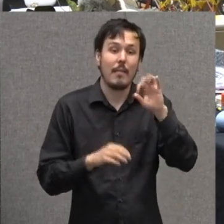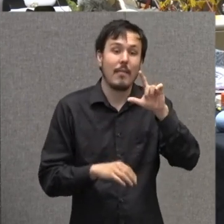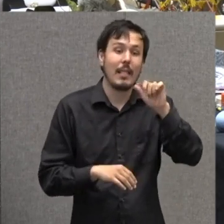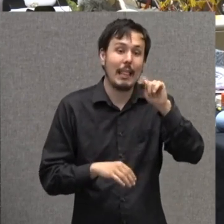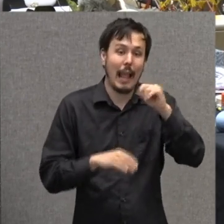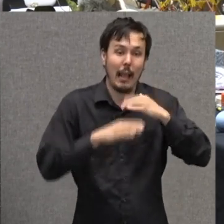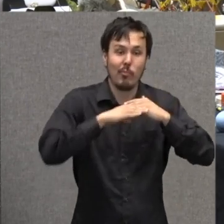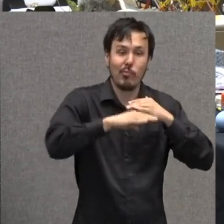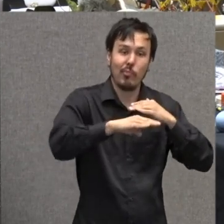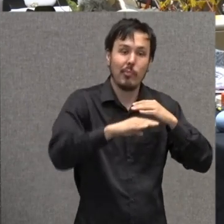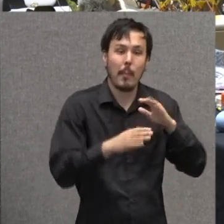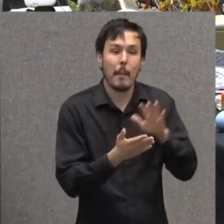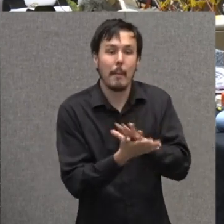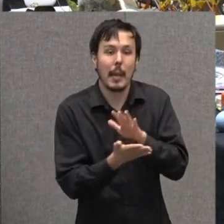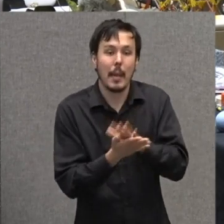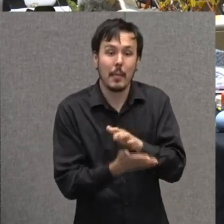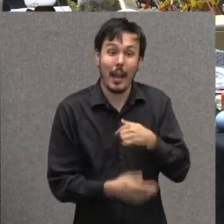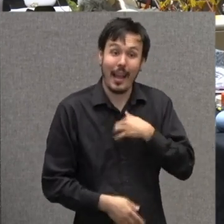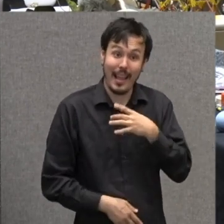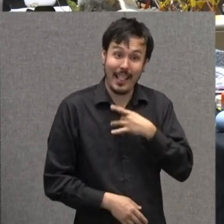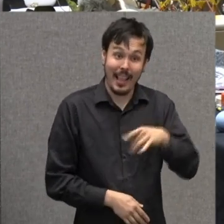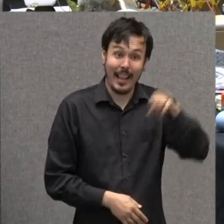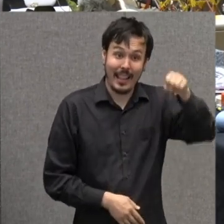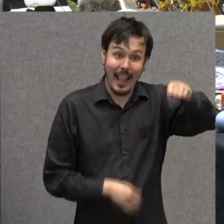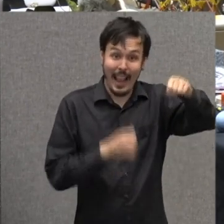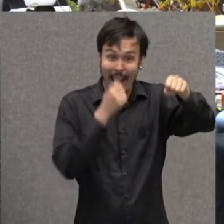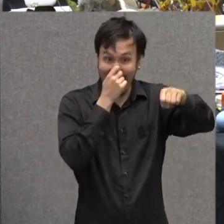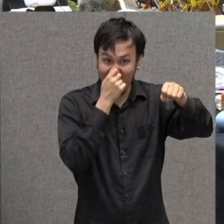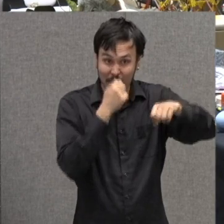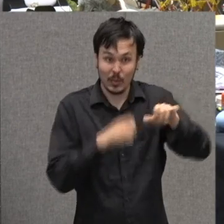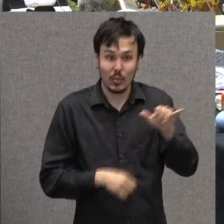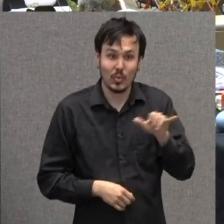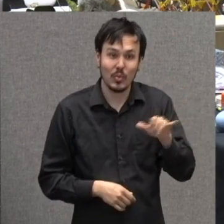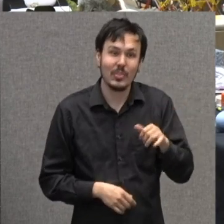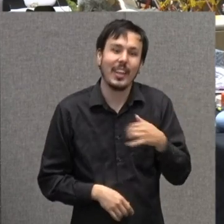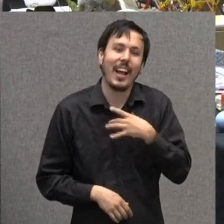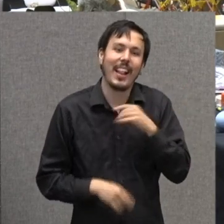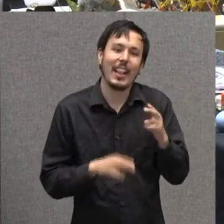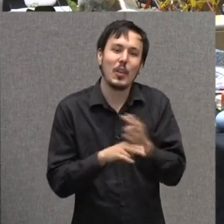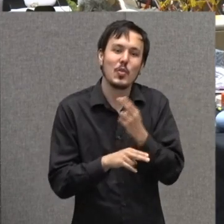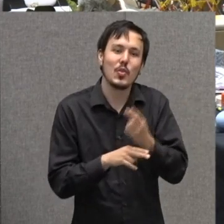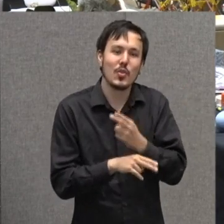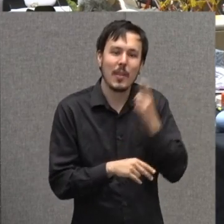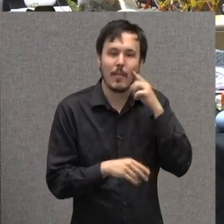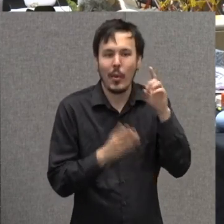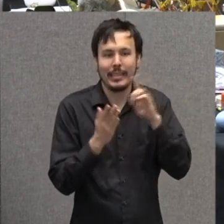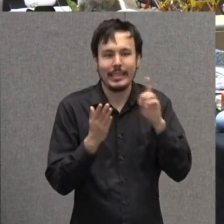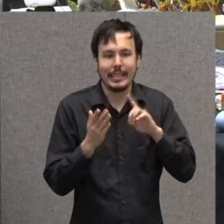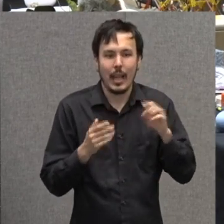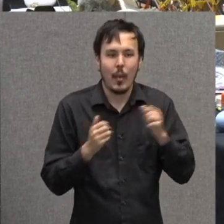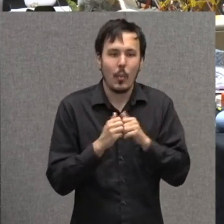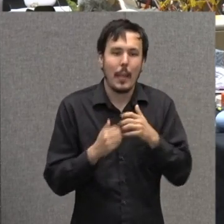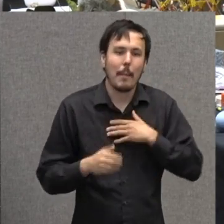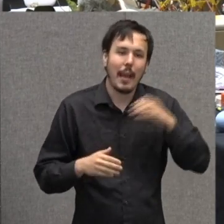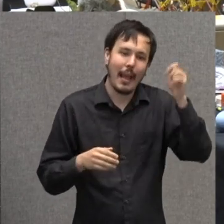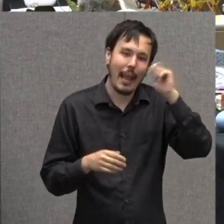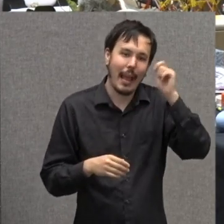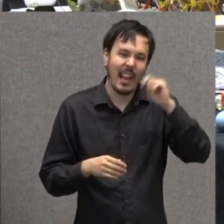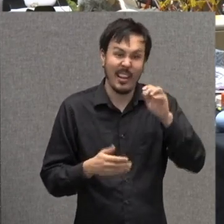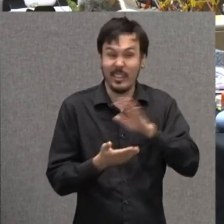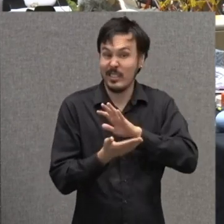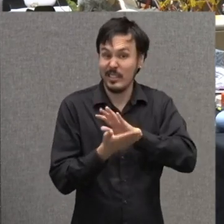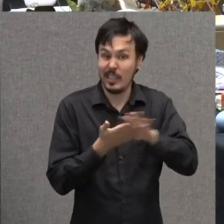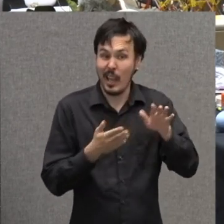okay? What I really like are these handles. Oh, I use these in the design of my hat. It's a nice sturdy piece of